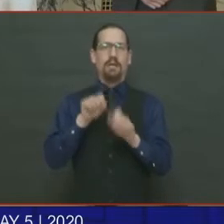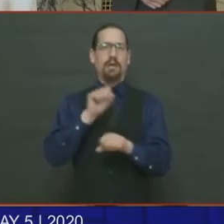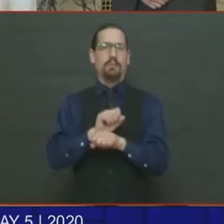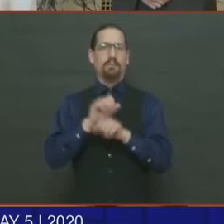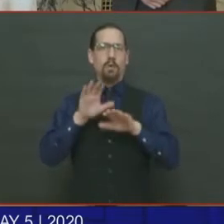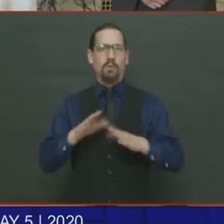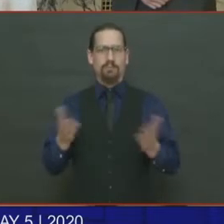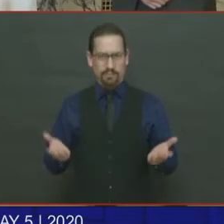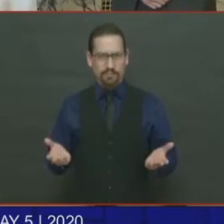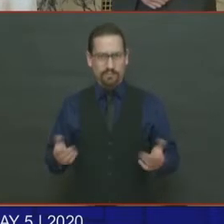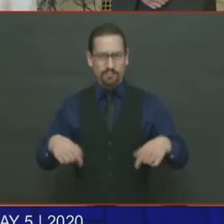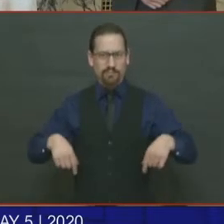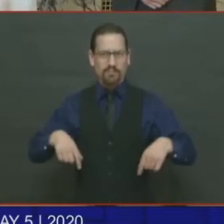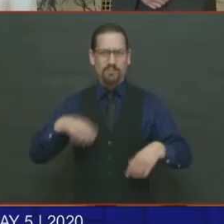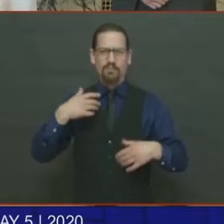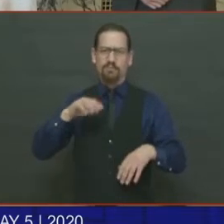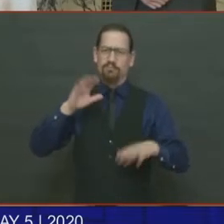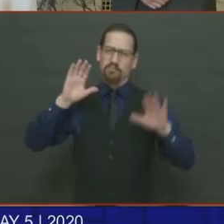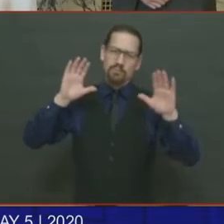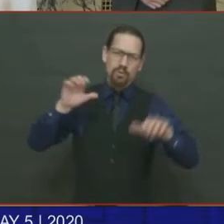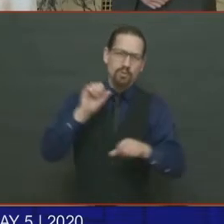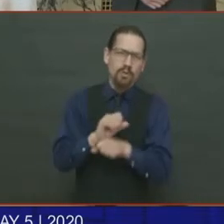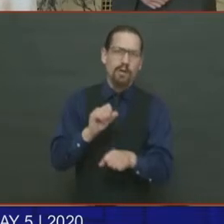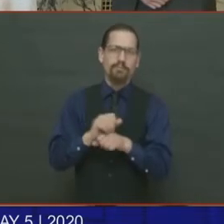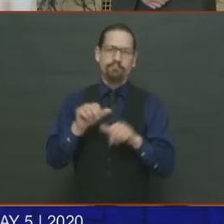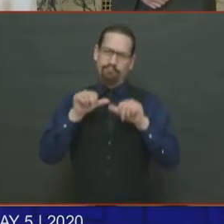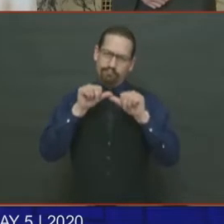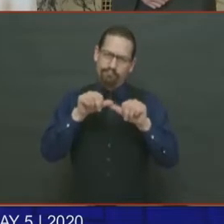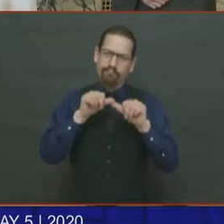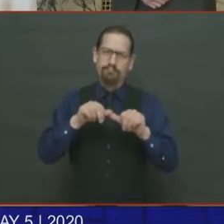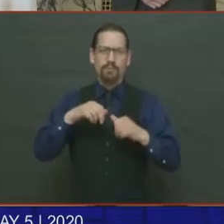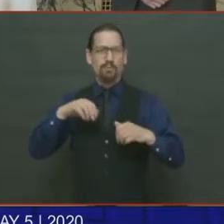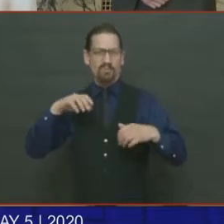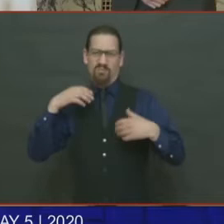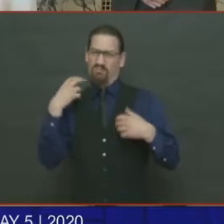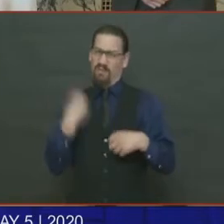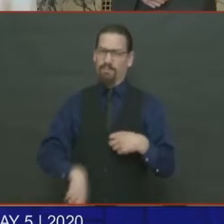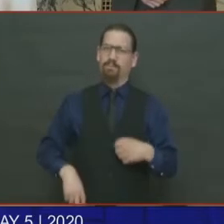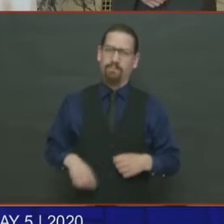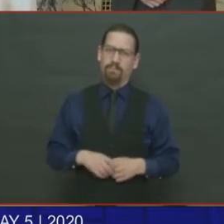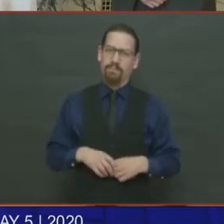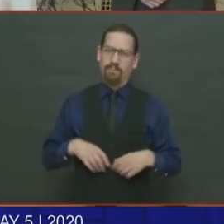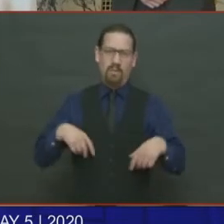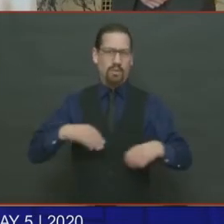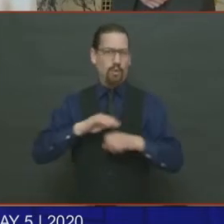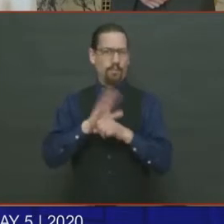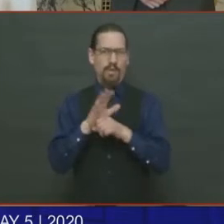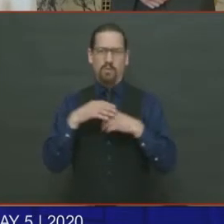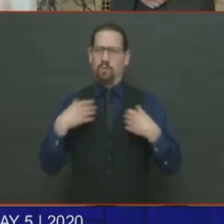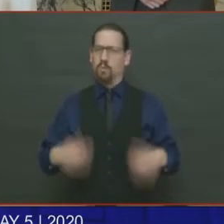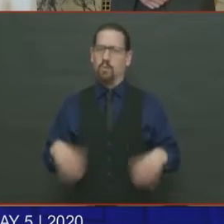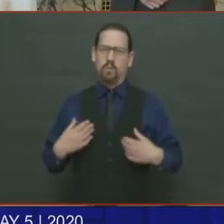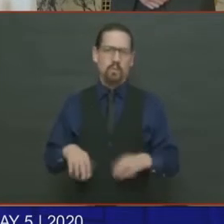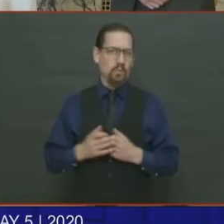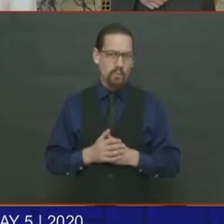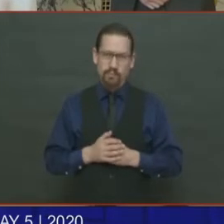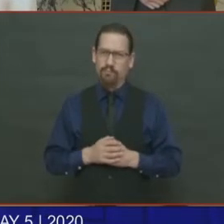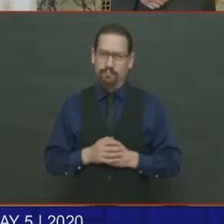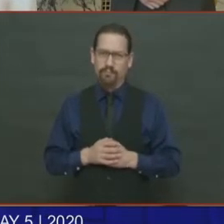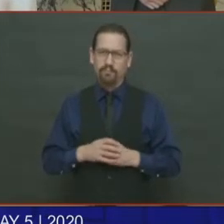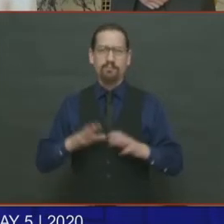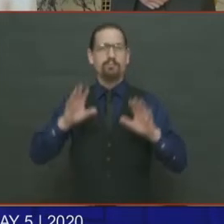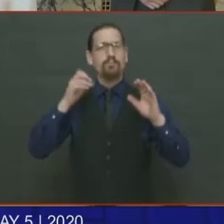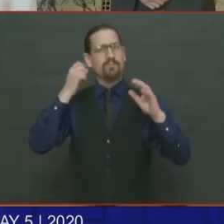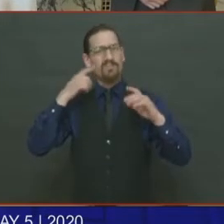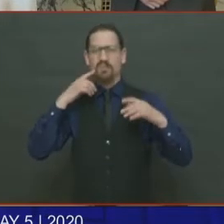they're doing a terrific job under difficult circumstances. Here's what they can expect and you can expect in the first phase of